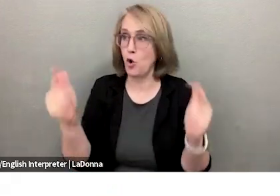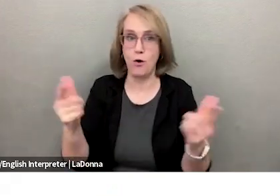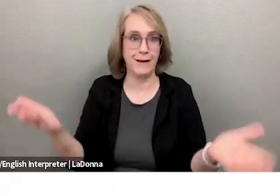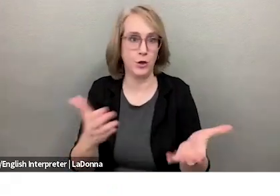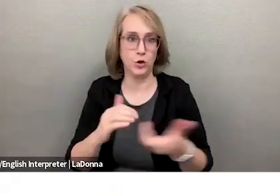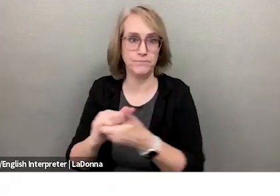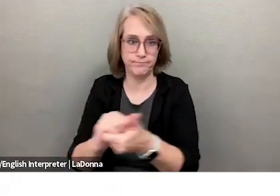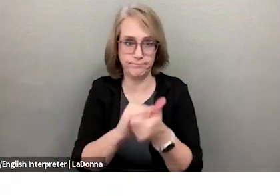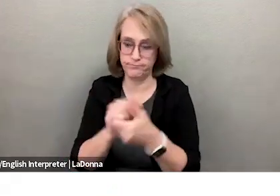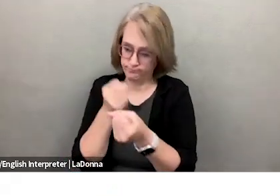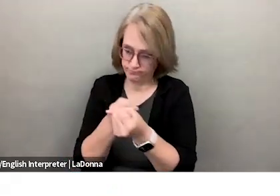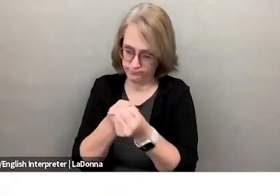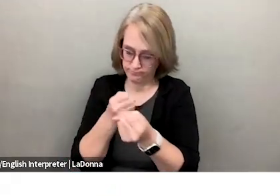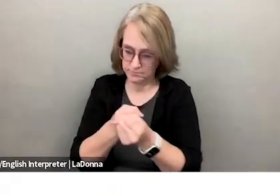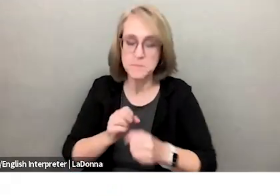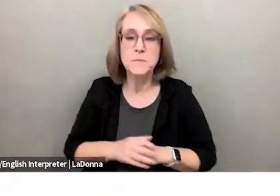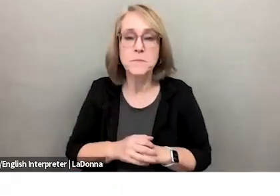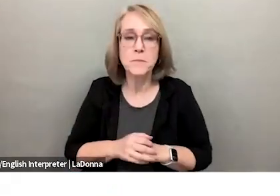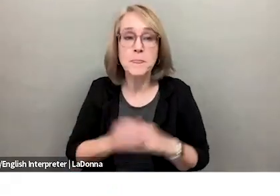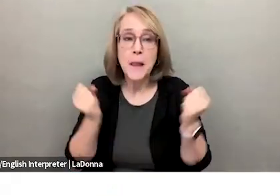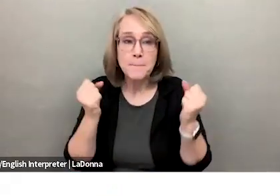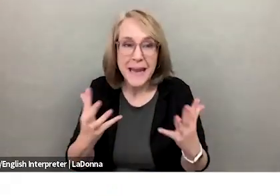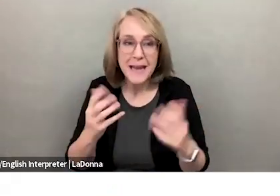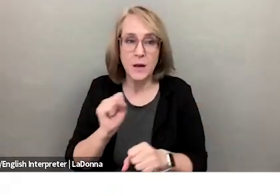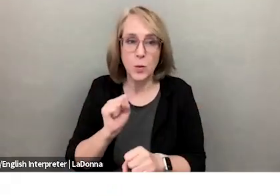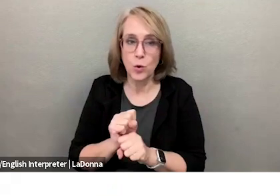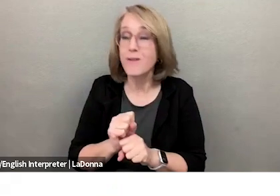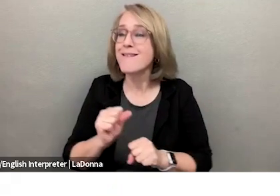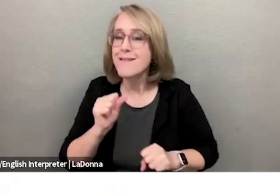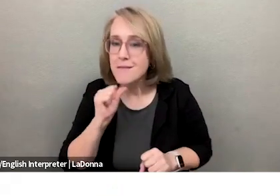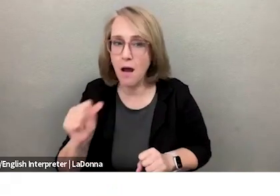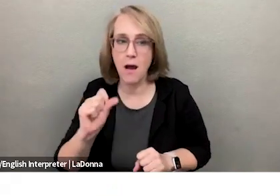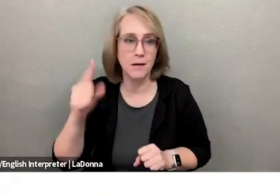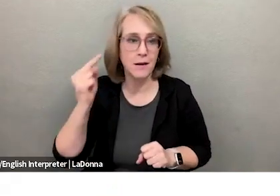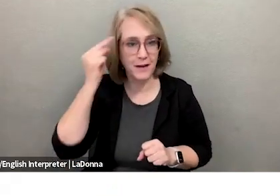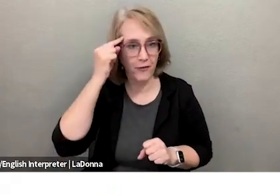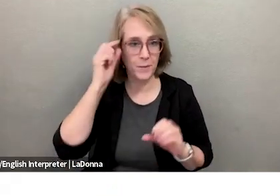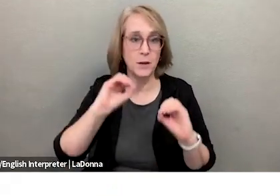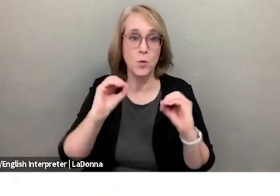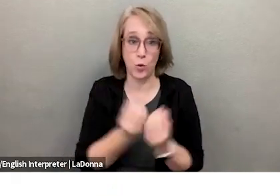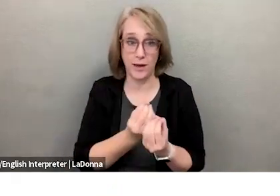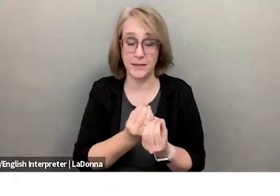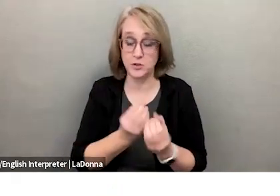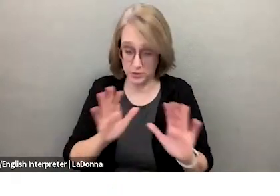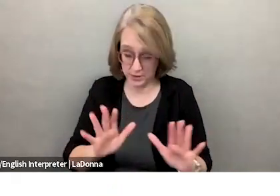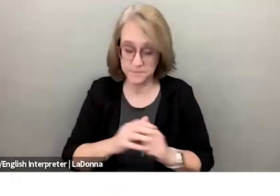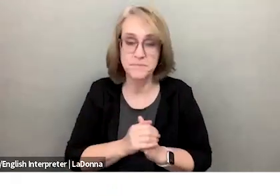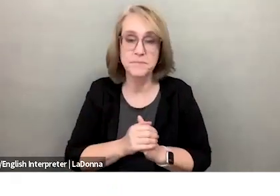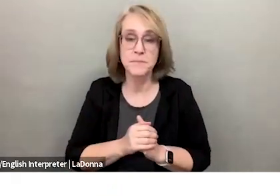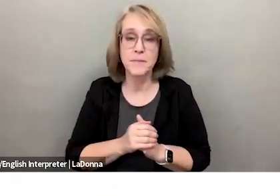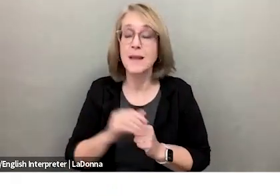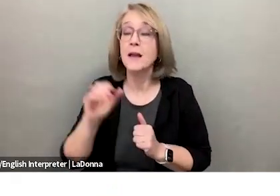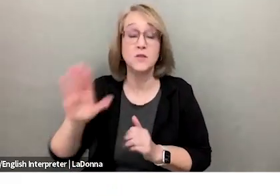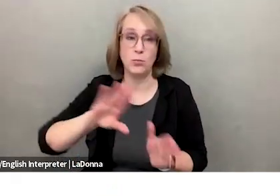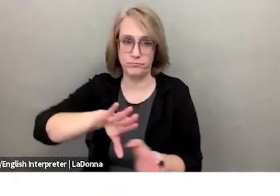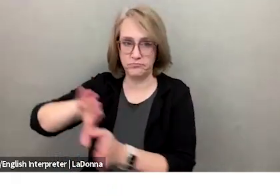information that's been shared with us. Many of us are with non-government organizations. For those specific ideas for actions beyond the